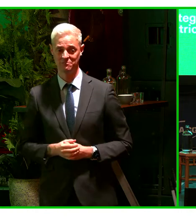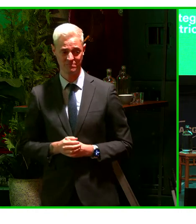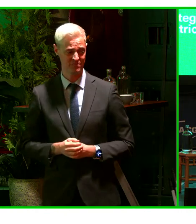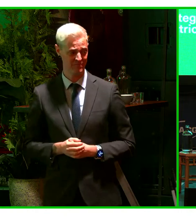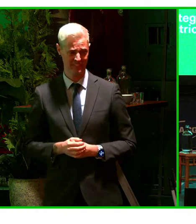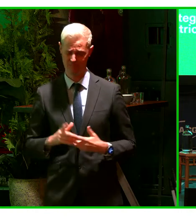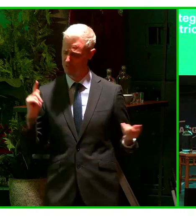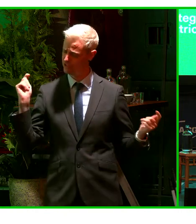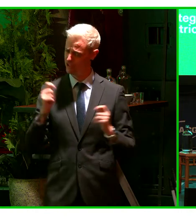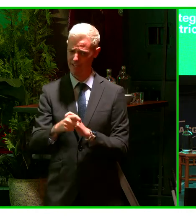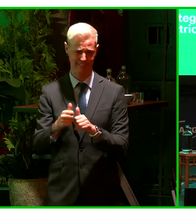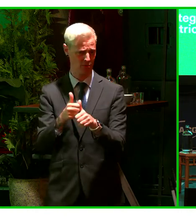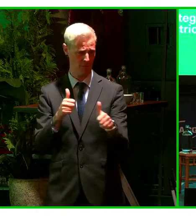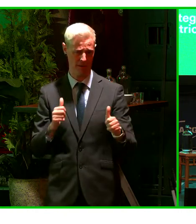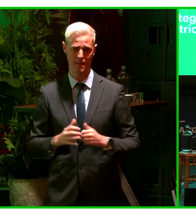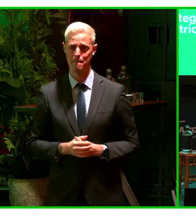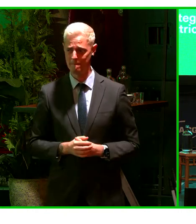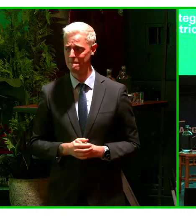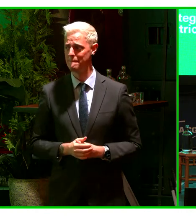So